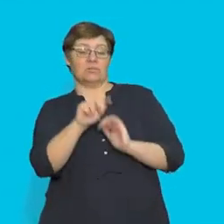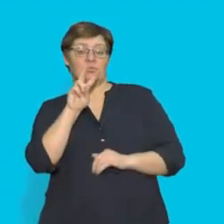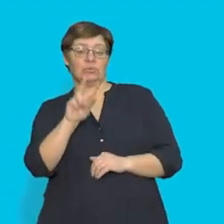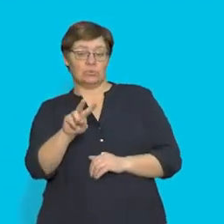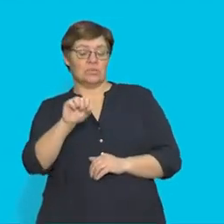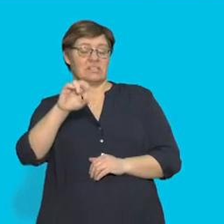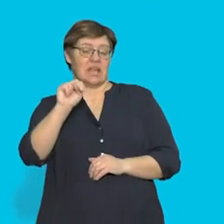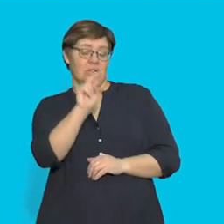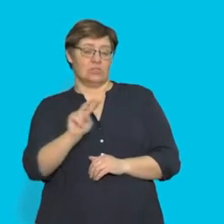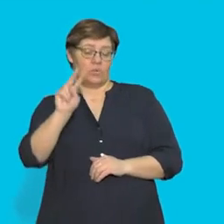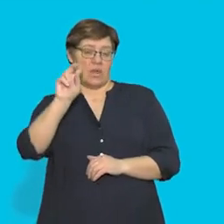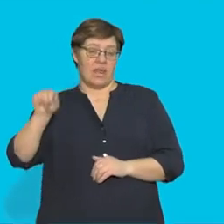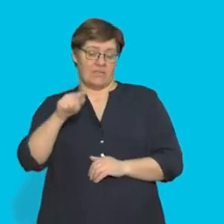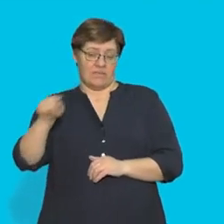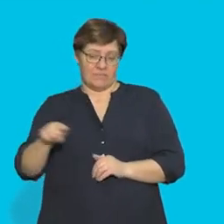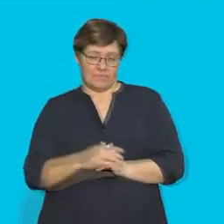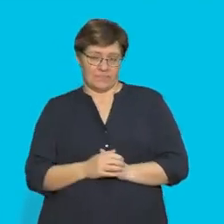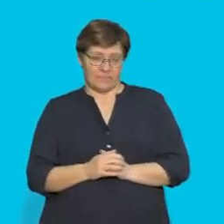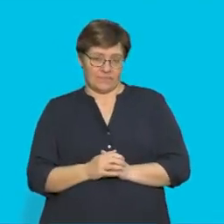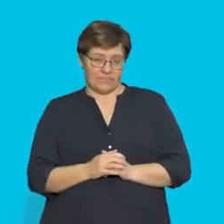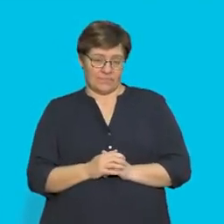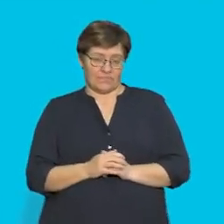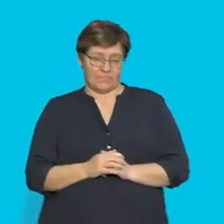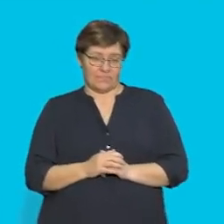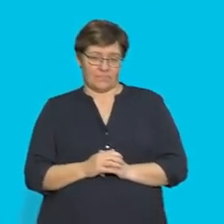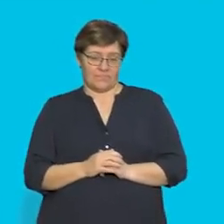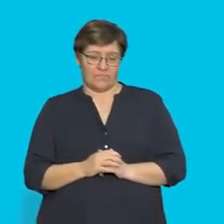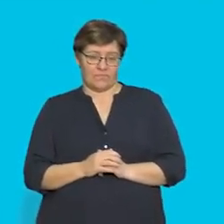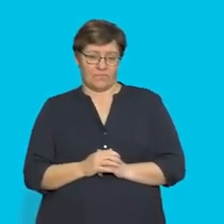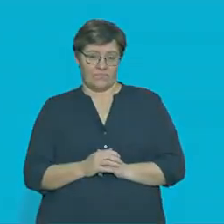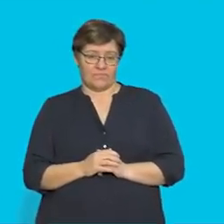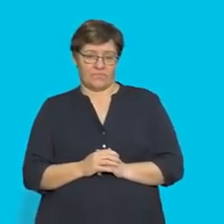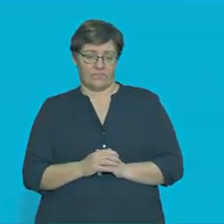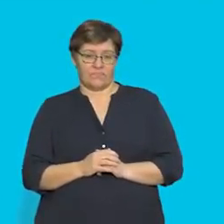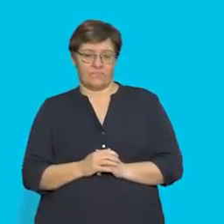version, is 1 minus 2 sine squared alpha.